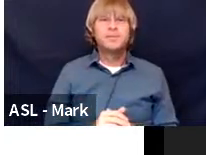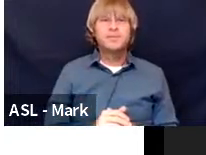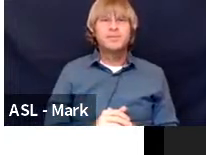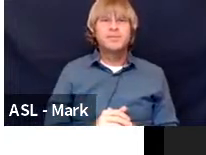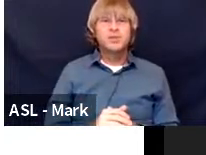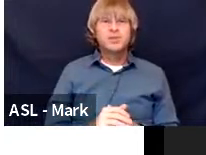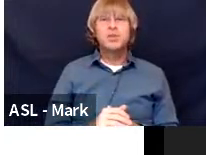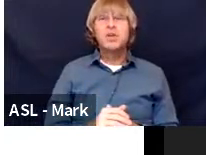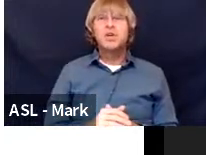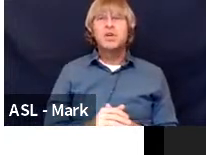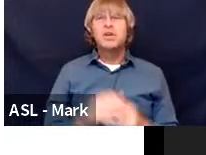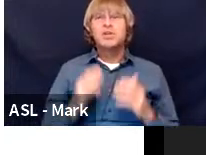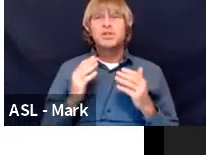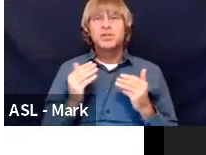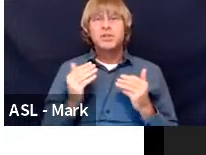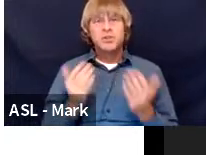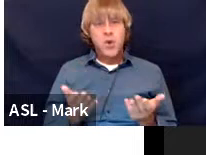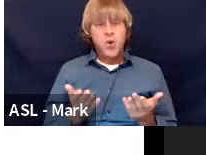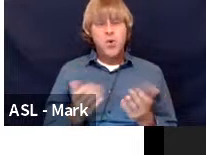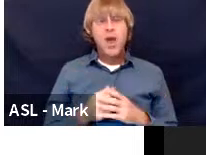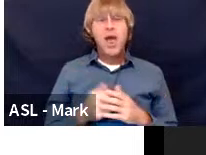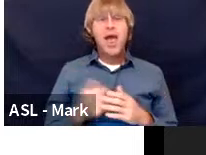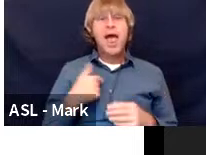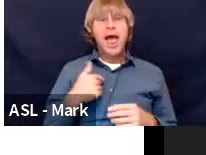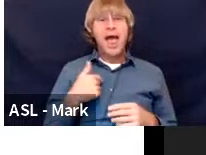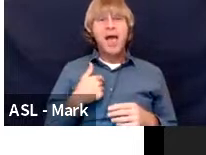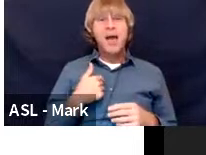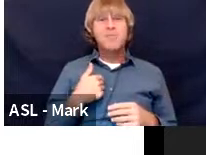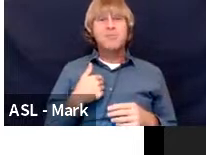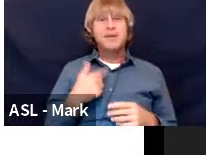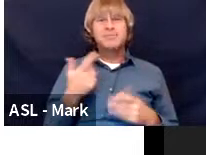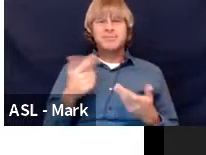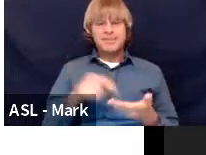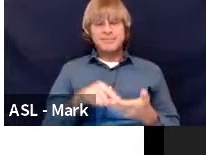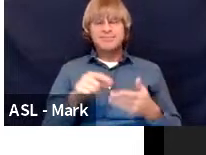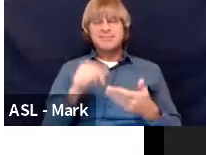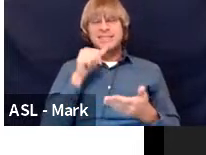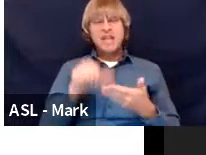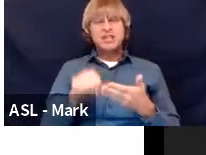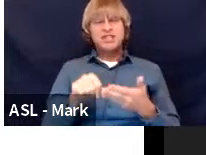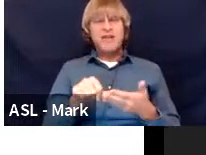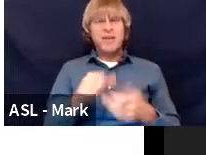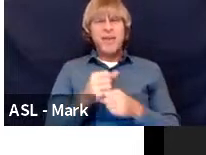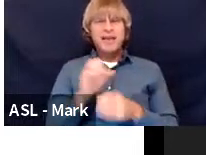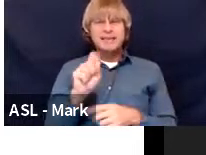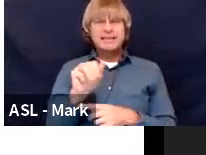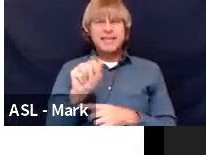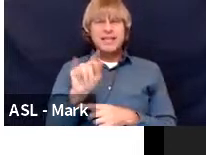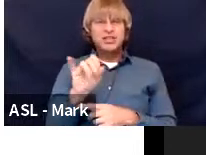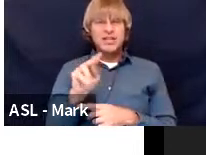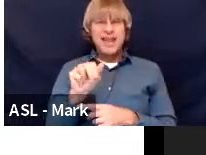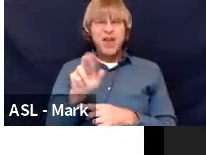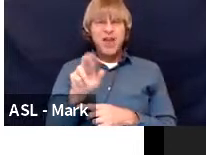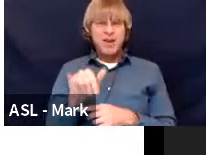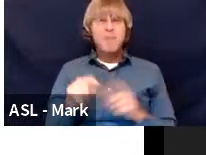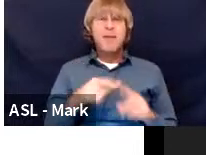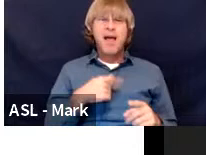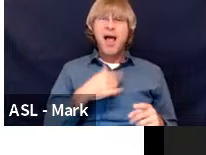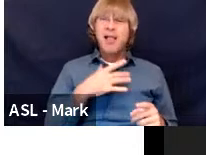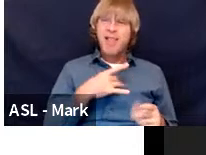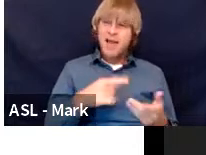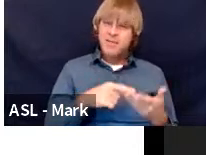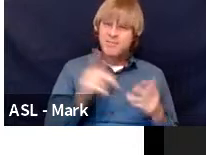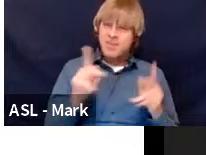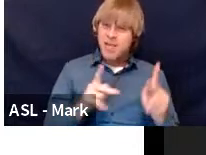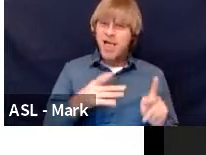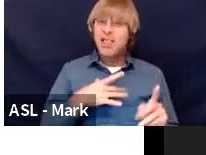So as I said, I am a stationery maker, but again, I love talking and I love